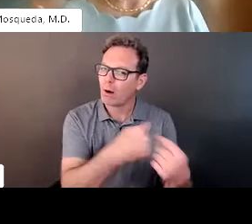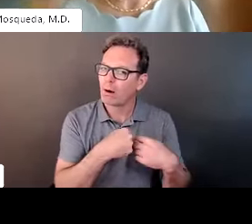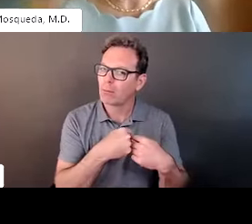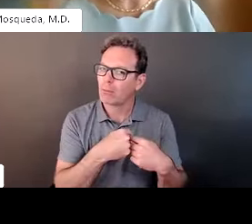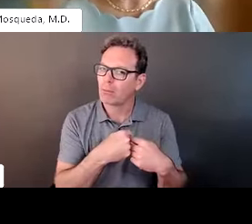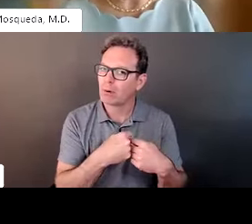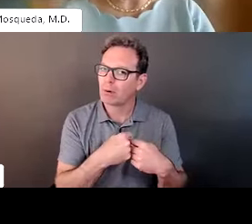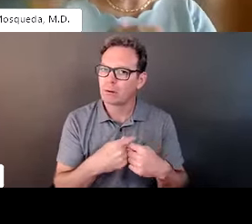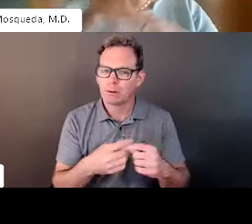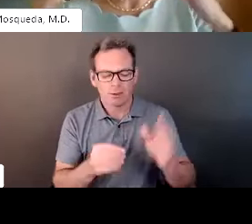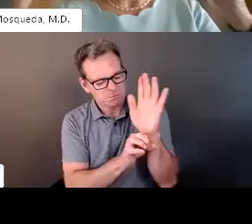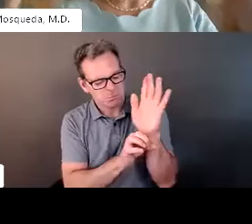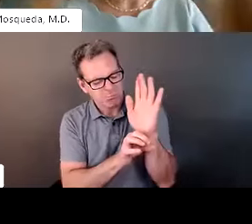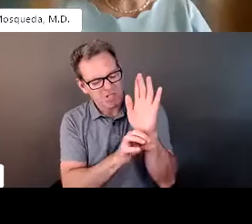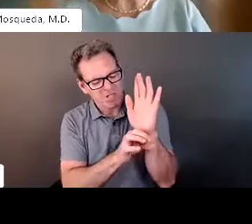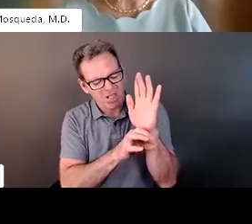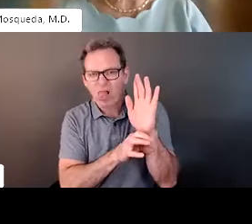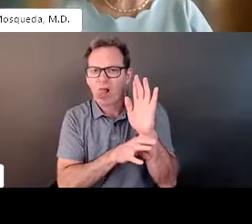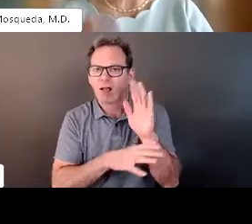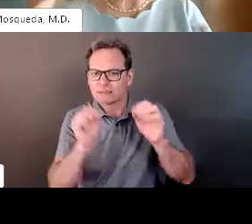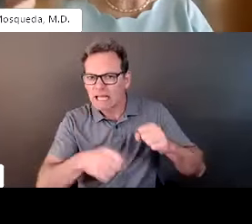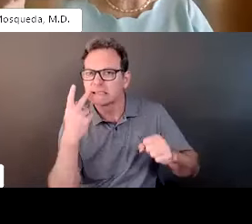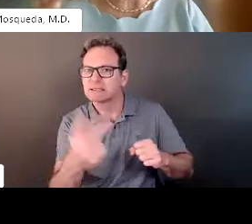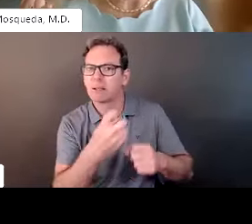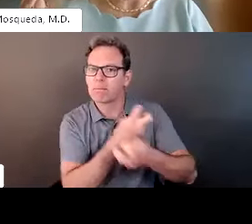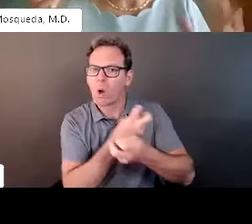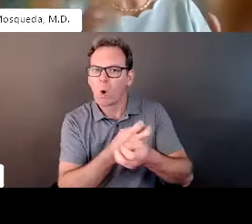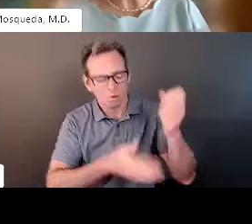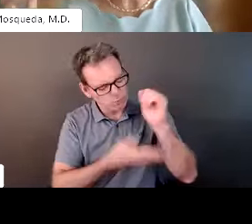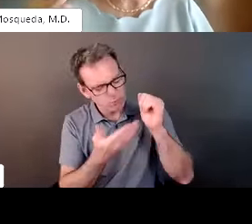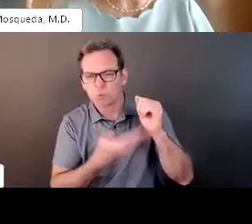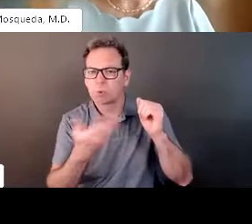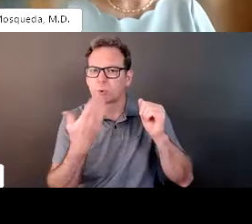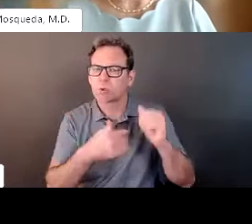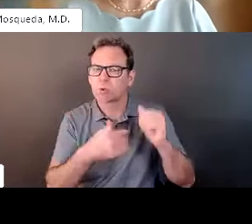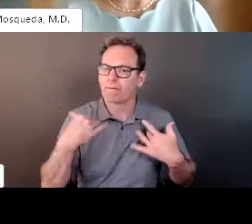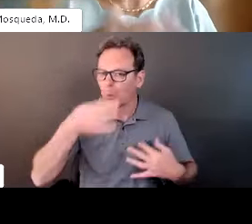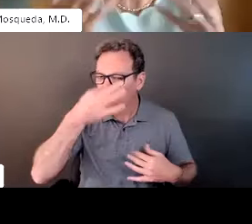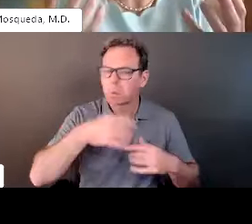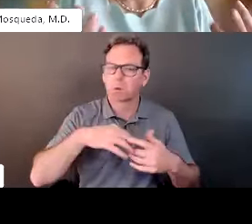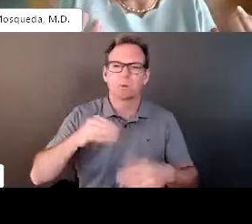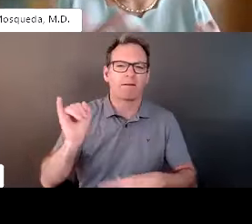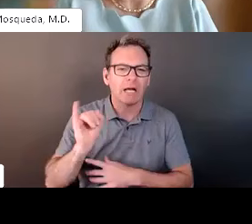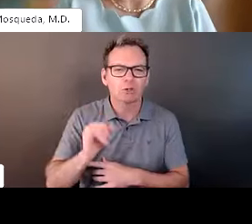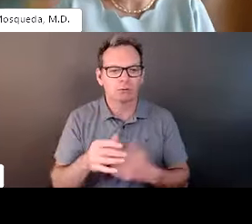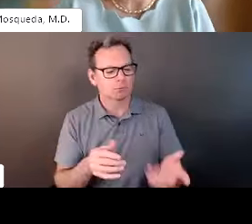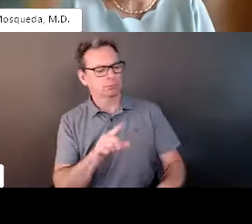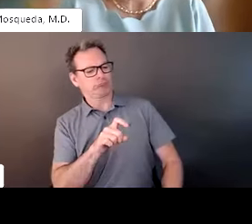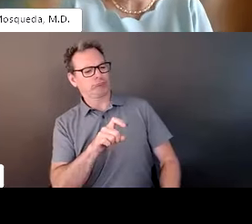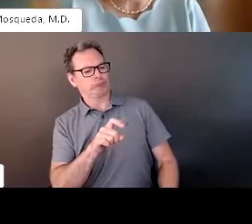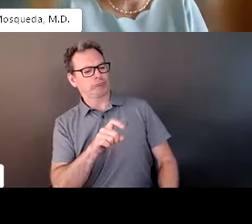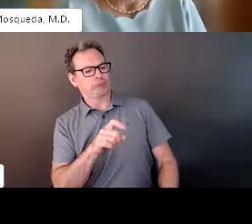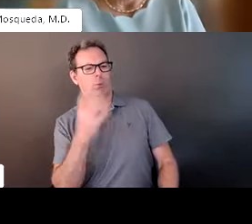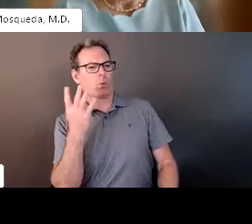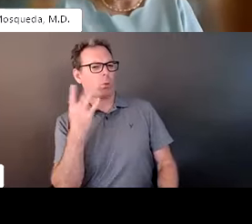their bone and it is infected and smelly? Why weren't they brought in earlier? So that's an example of a delay in